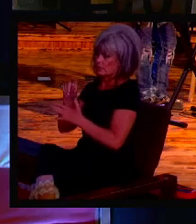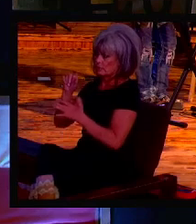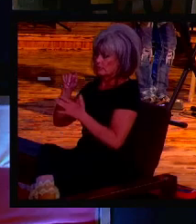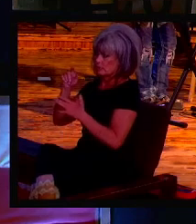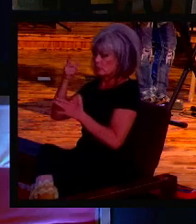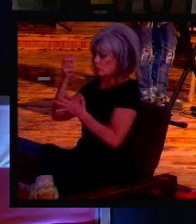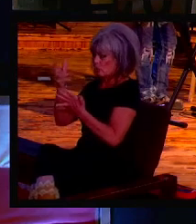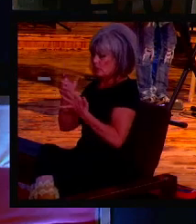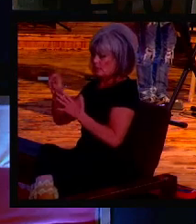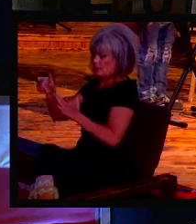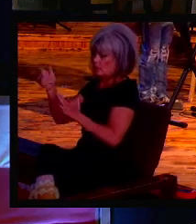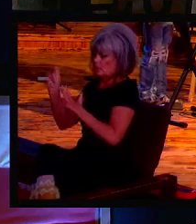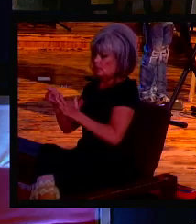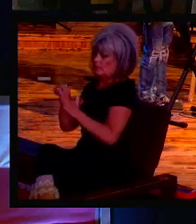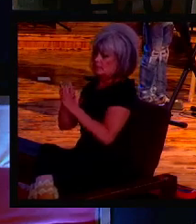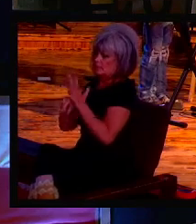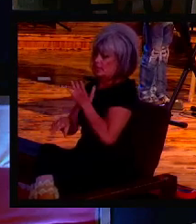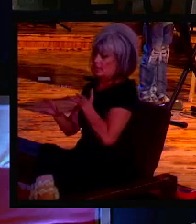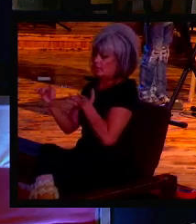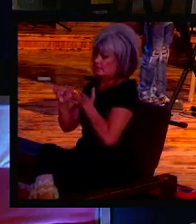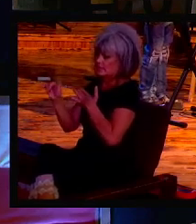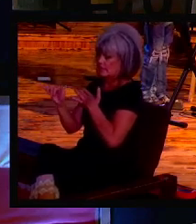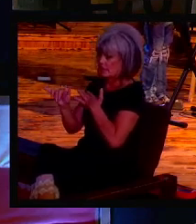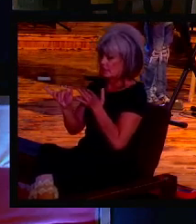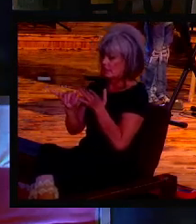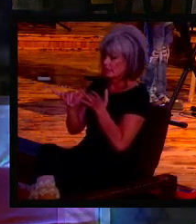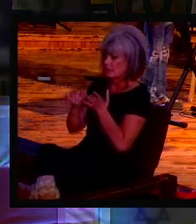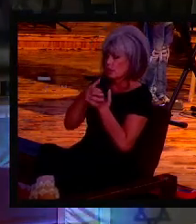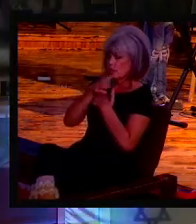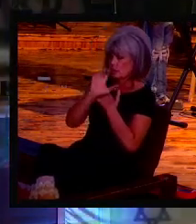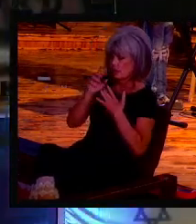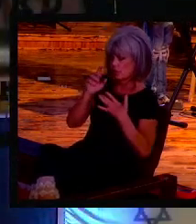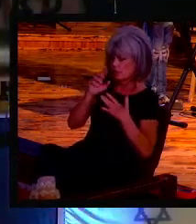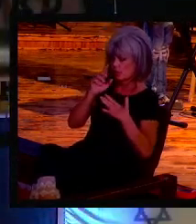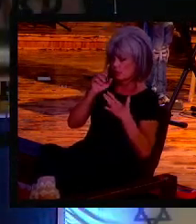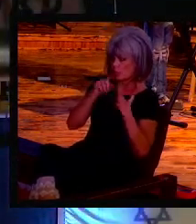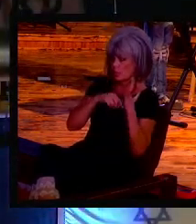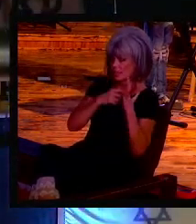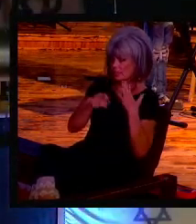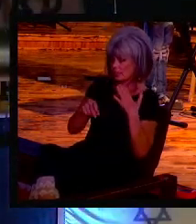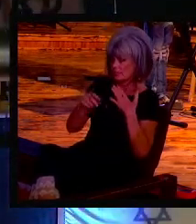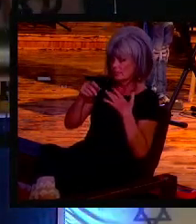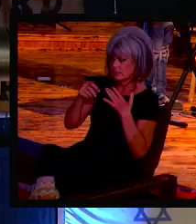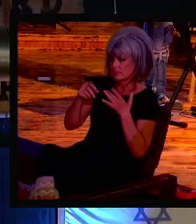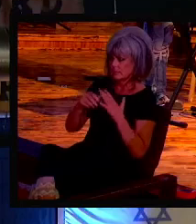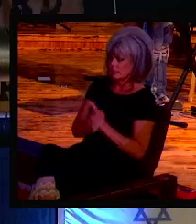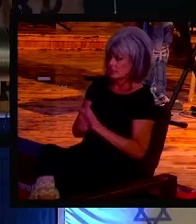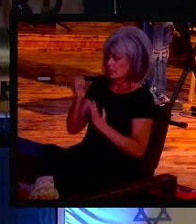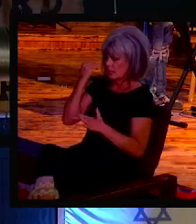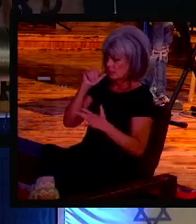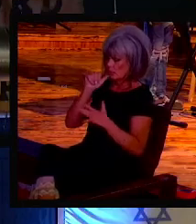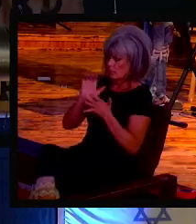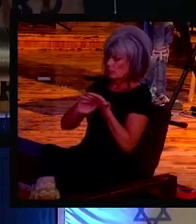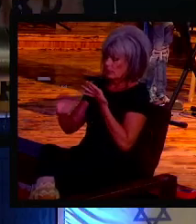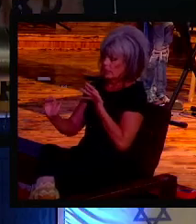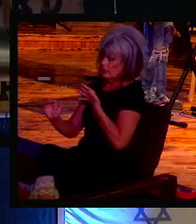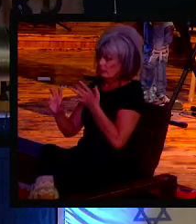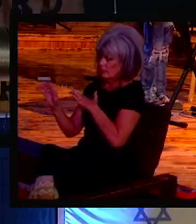Drinking poison, hoping the other person dies, is what unforgiveness is in the human heart.